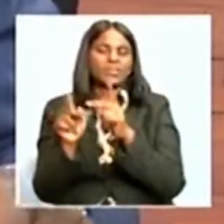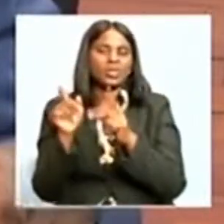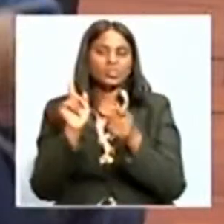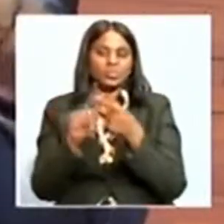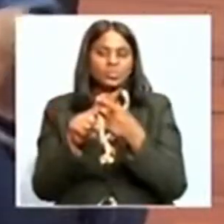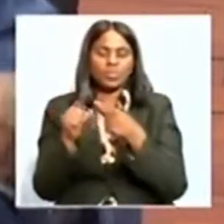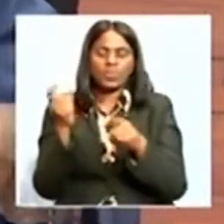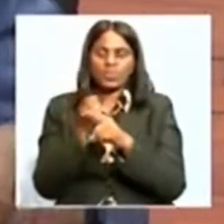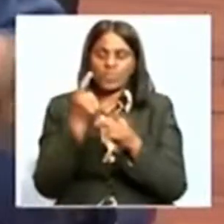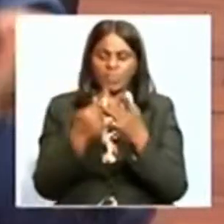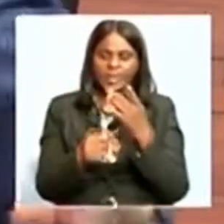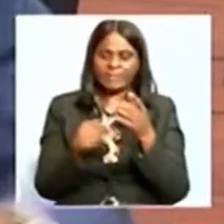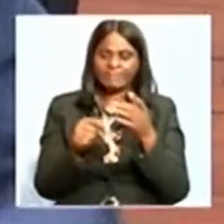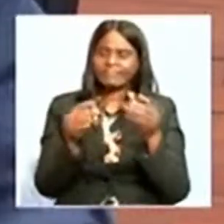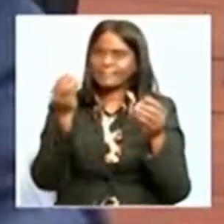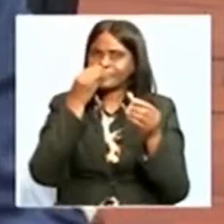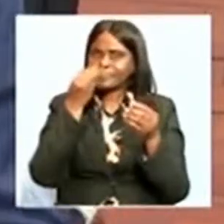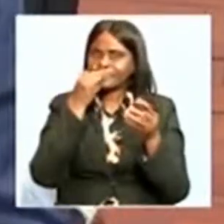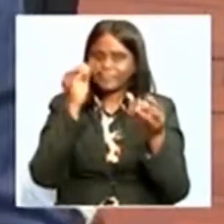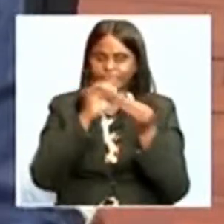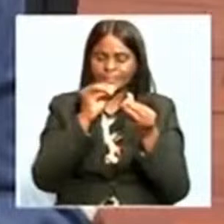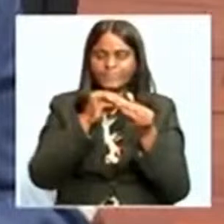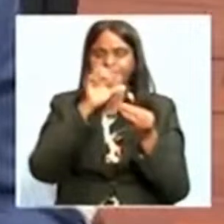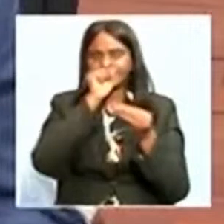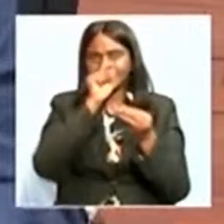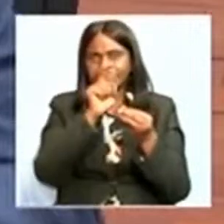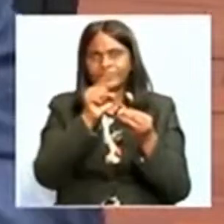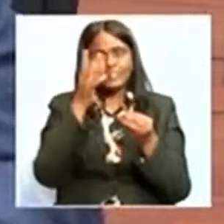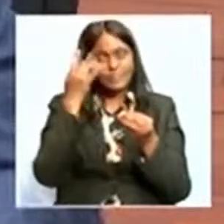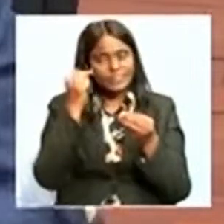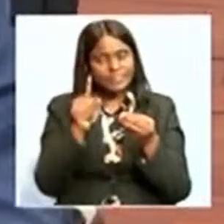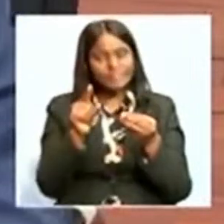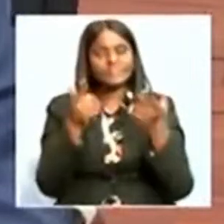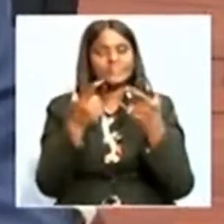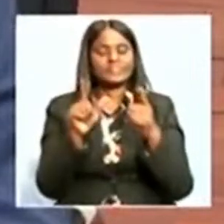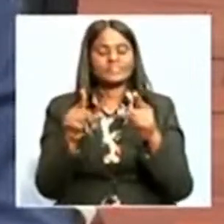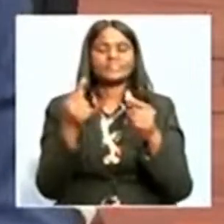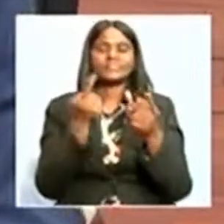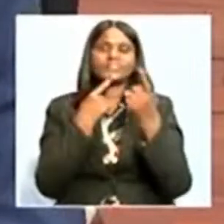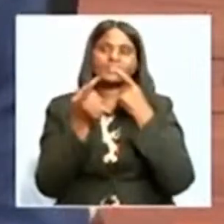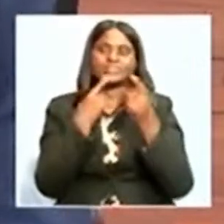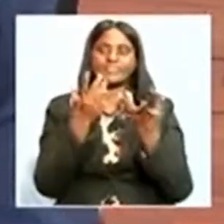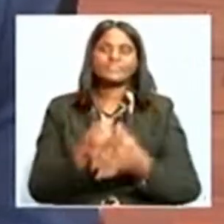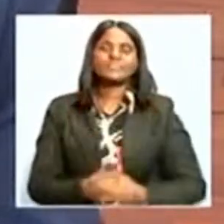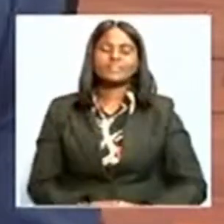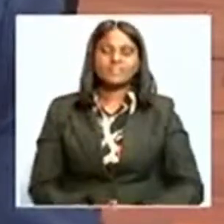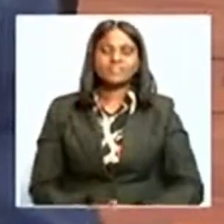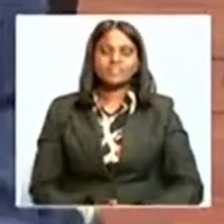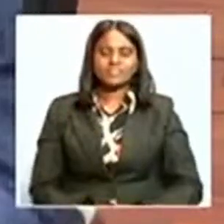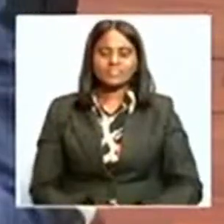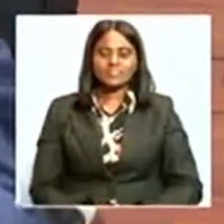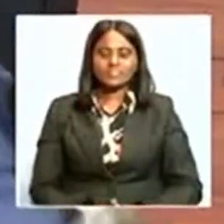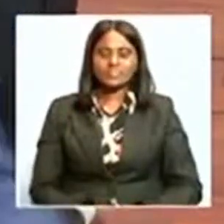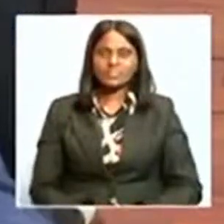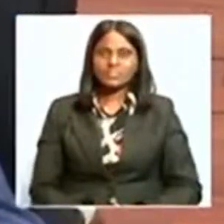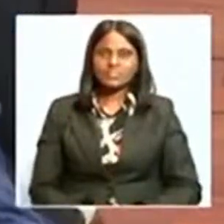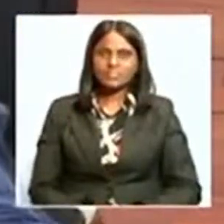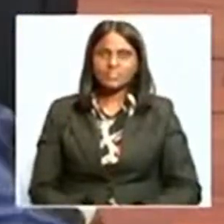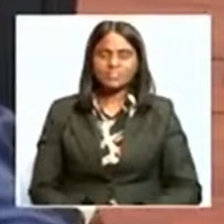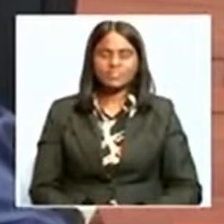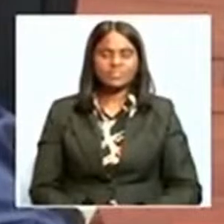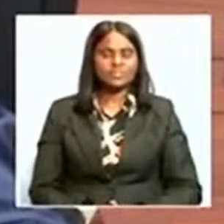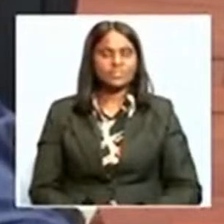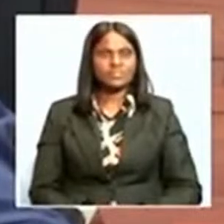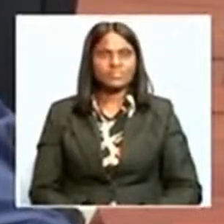from taking a lot of alcohol. I'm sure that's the language it's going through. Okay, thank you. To the